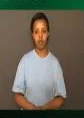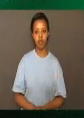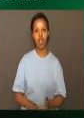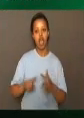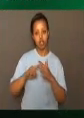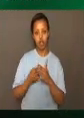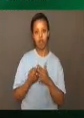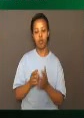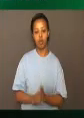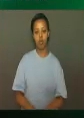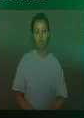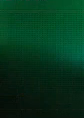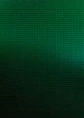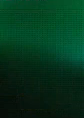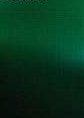Begin.